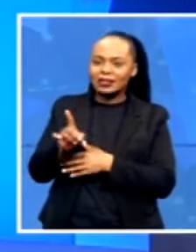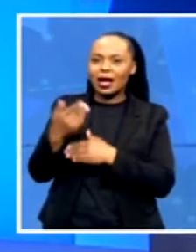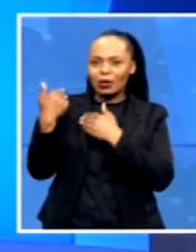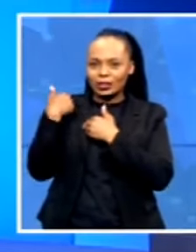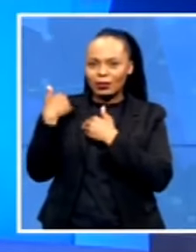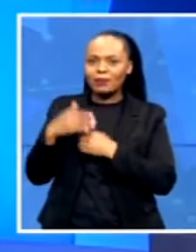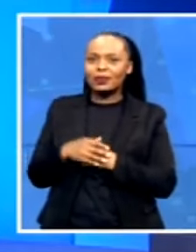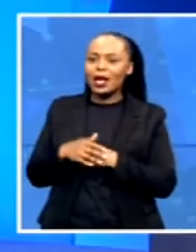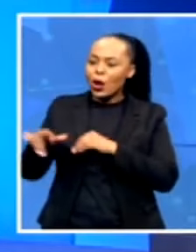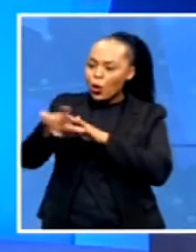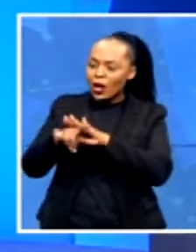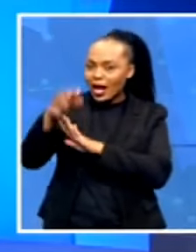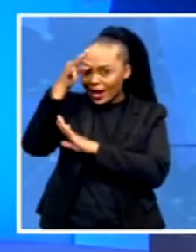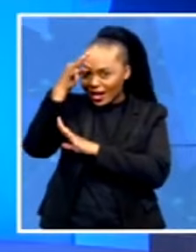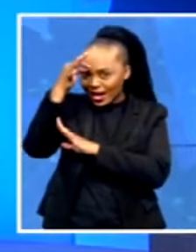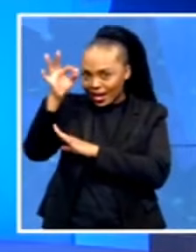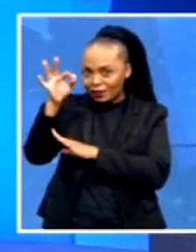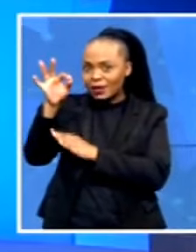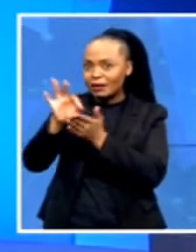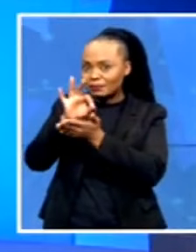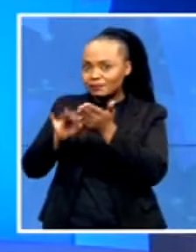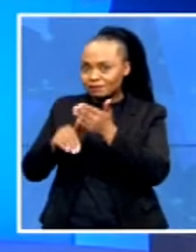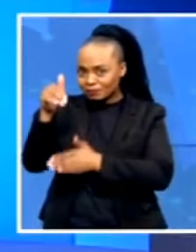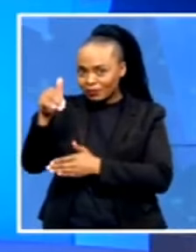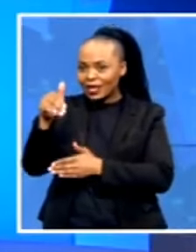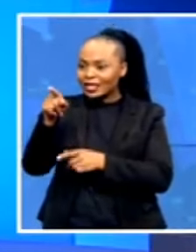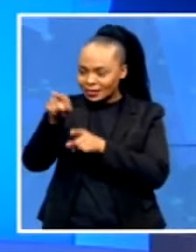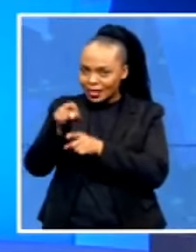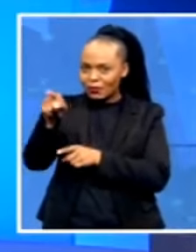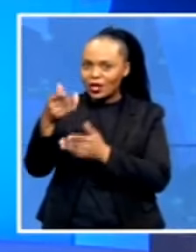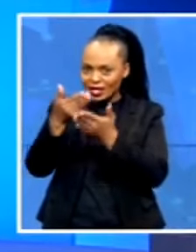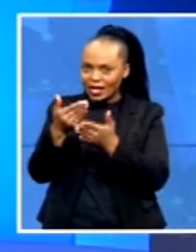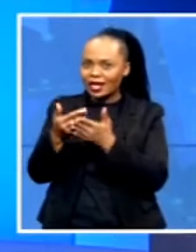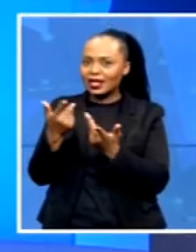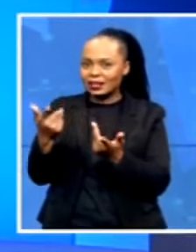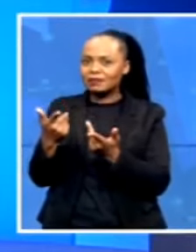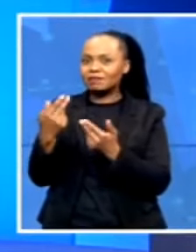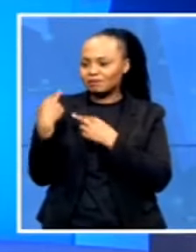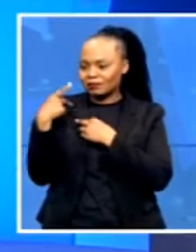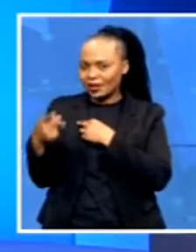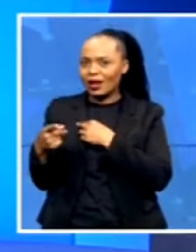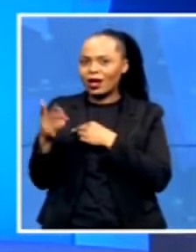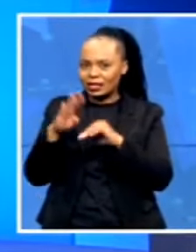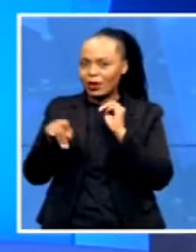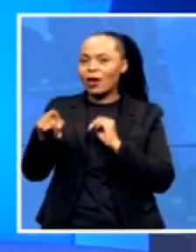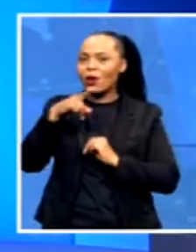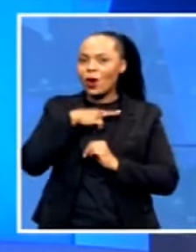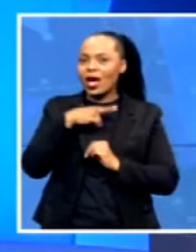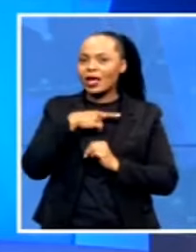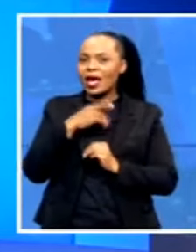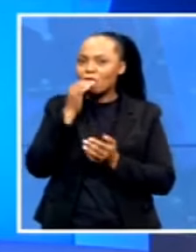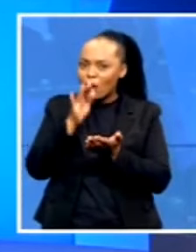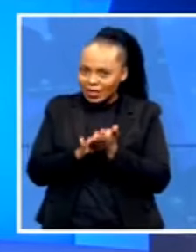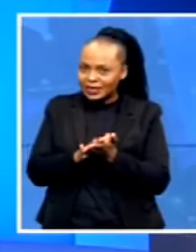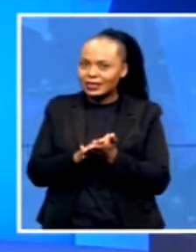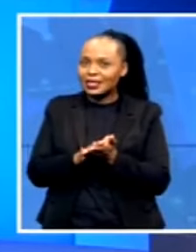elected accountable. We have the programs, we have the commitments, we have the promises there. You can go back, when we do, and see, okay,